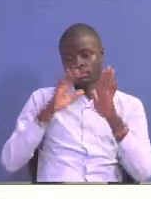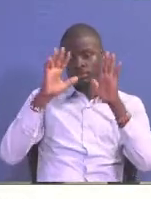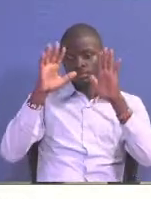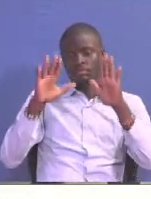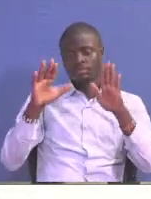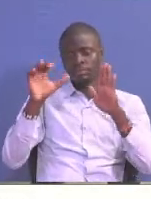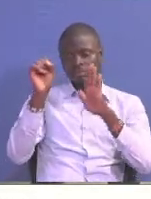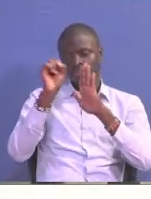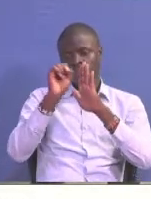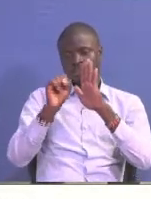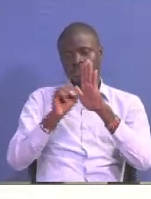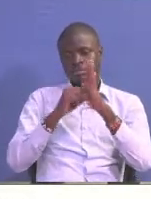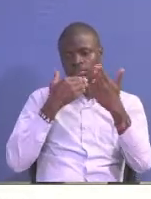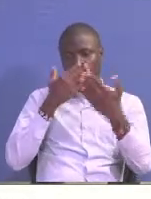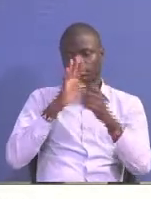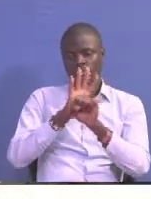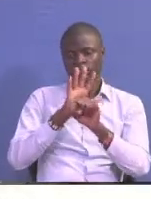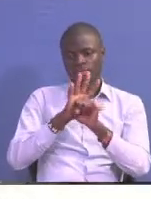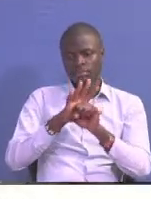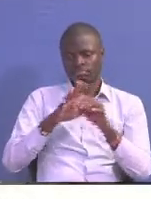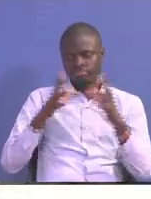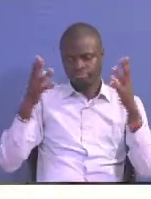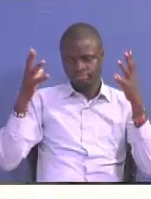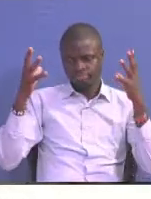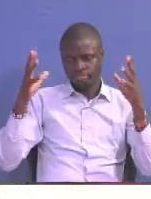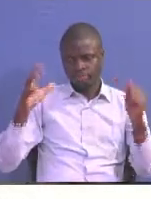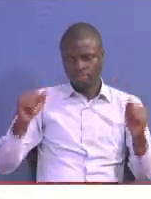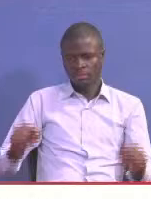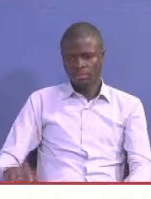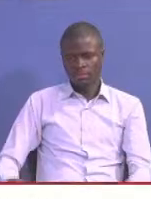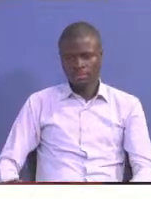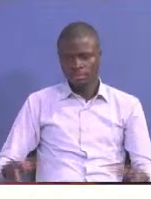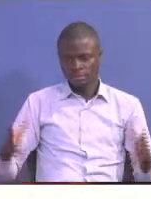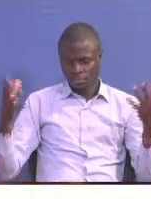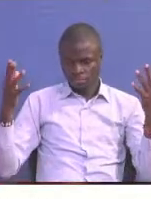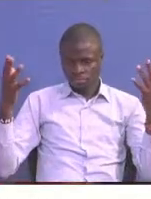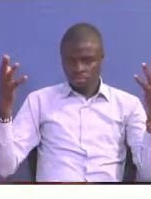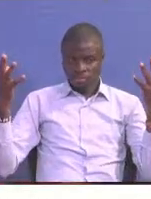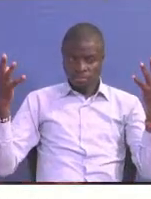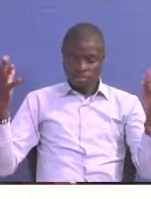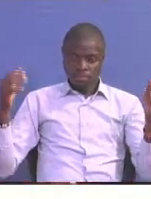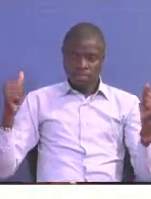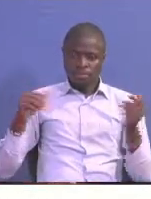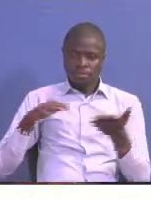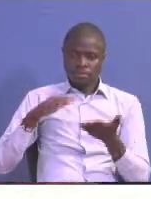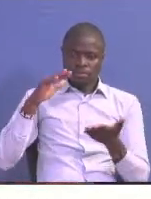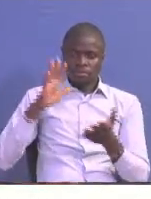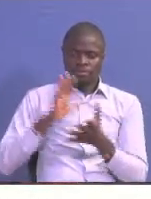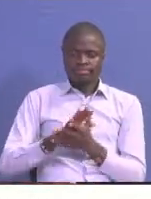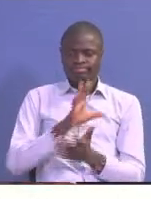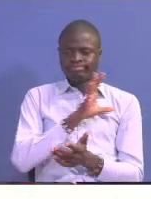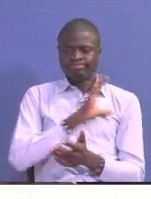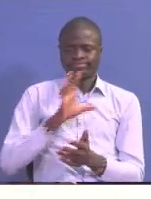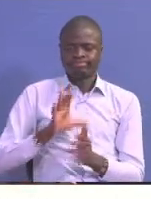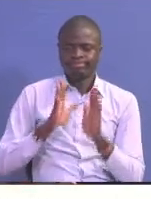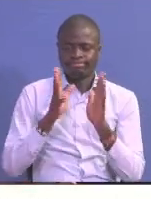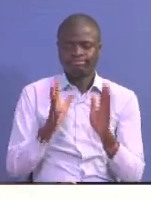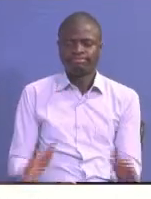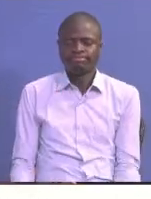subject. Thank you very much. Thank you very much. Another round of applause for our Chancellor and guest lecturer.